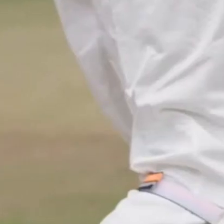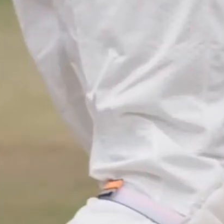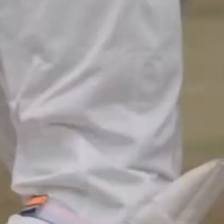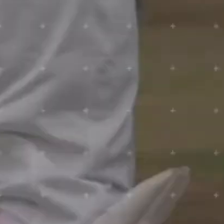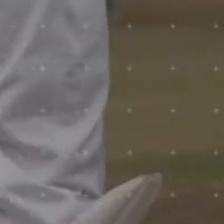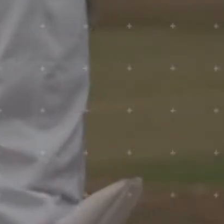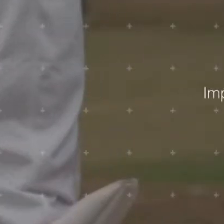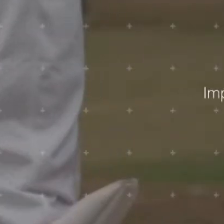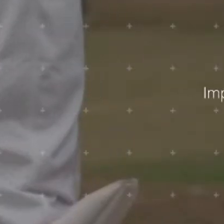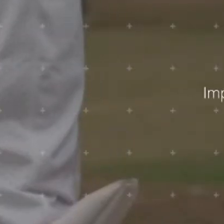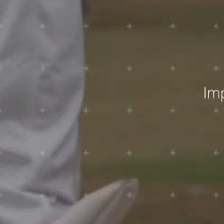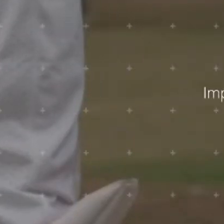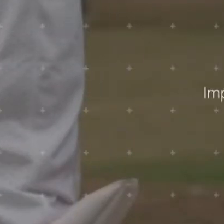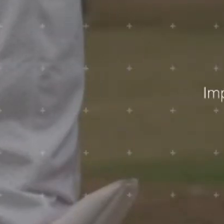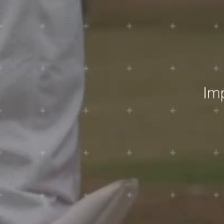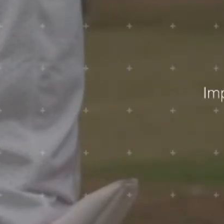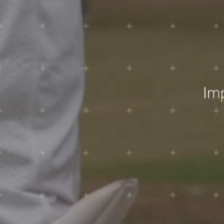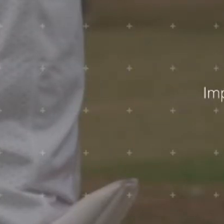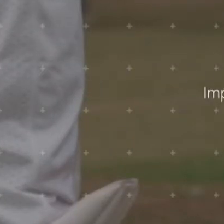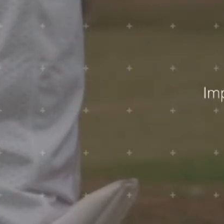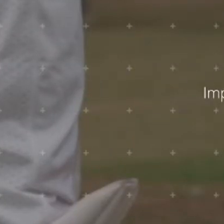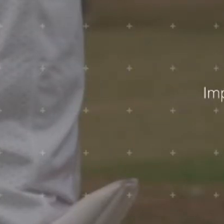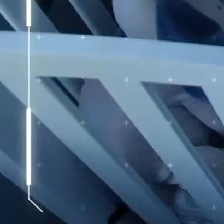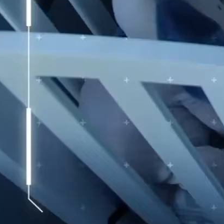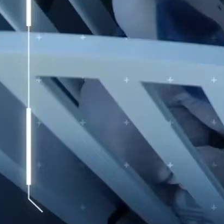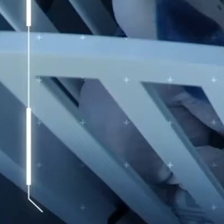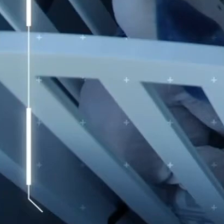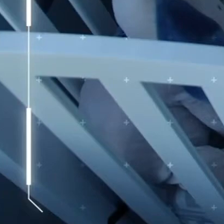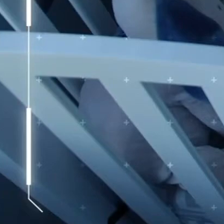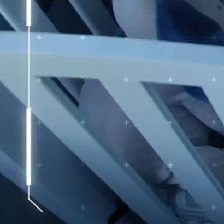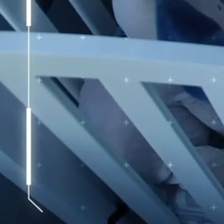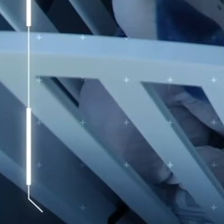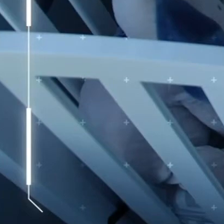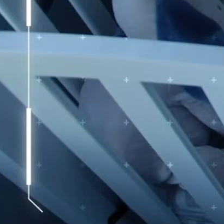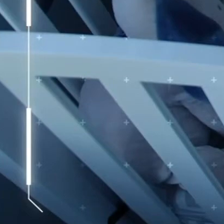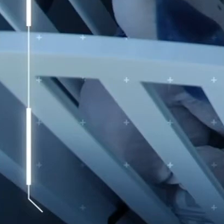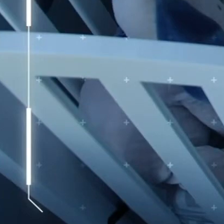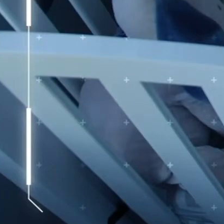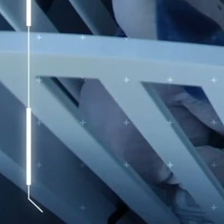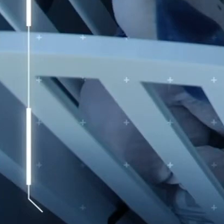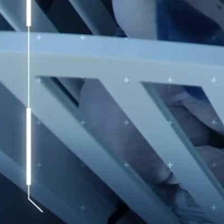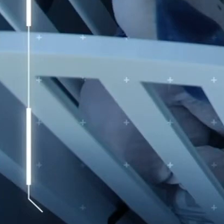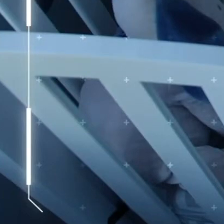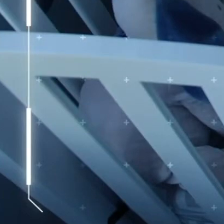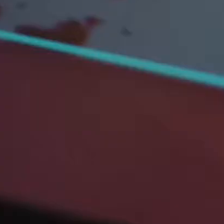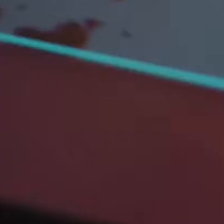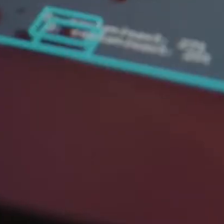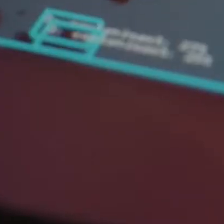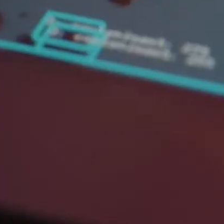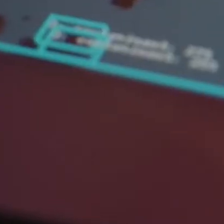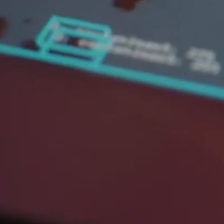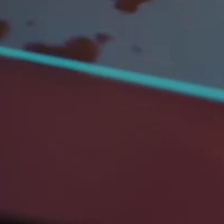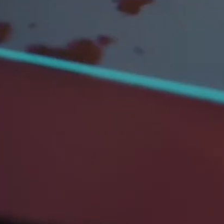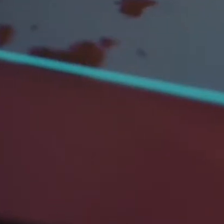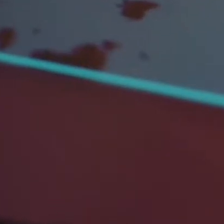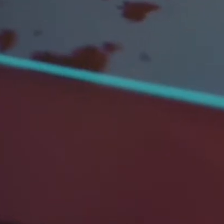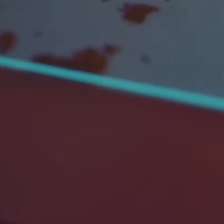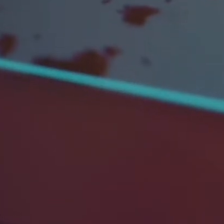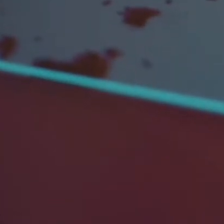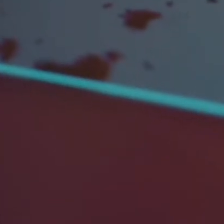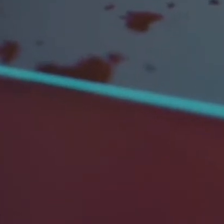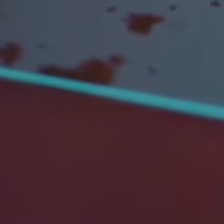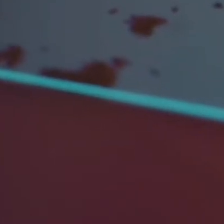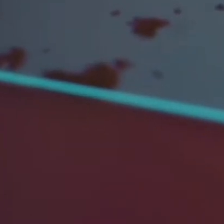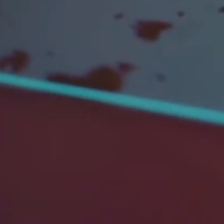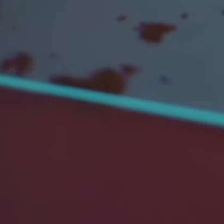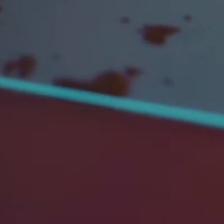Azure. AI is waiting to make your ideas into realities. From intelligent baby monitors and AI detecting bacteria in our